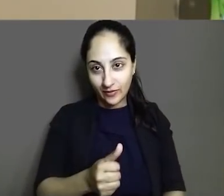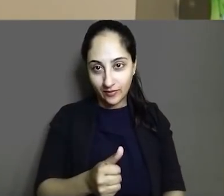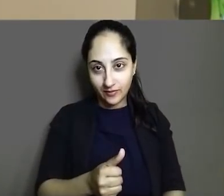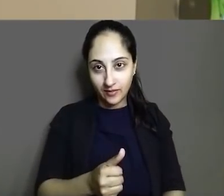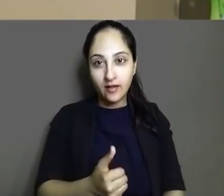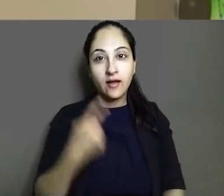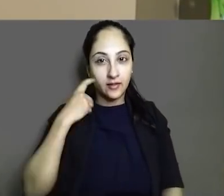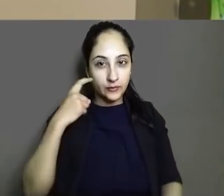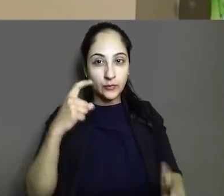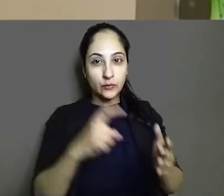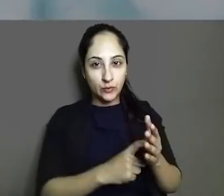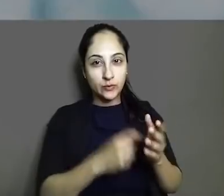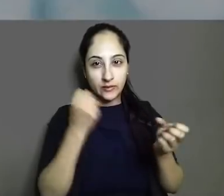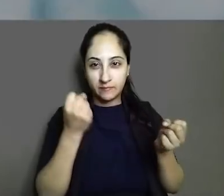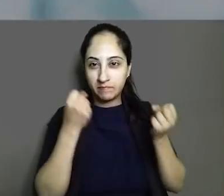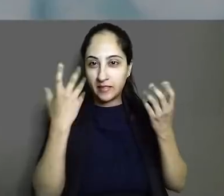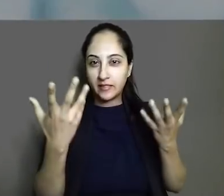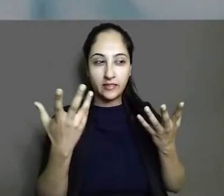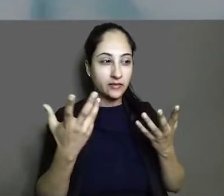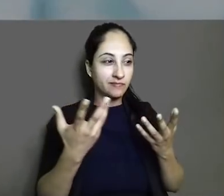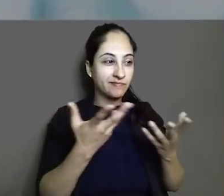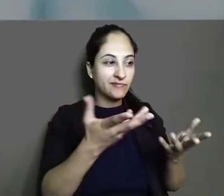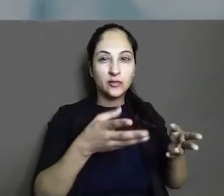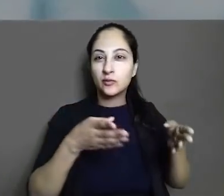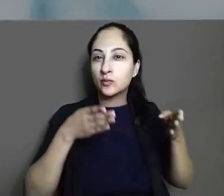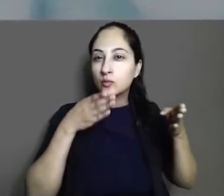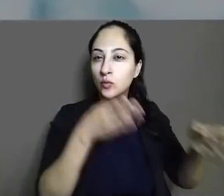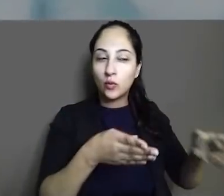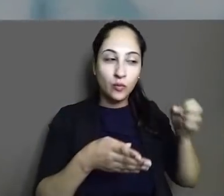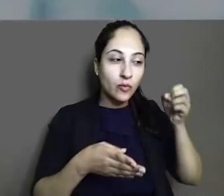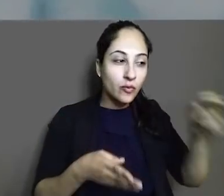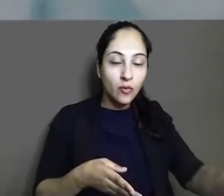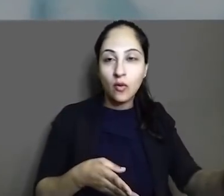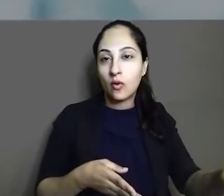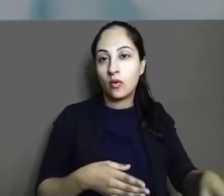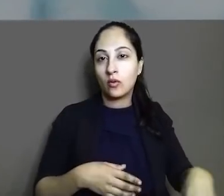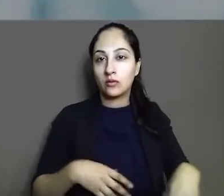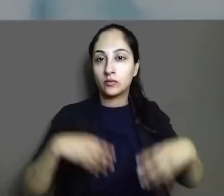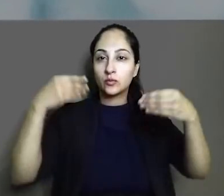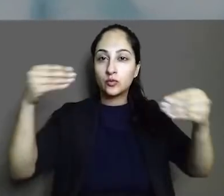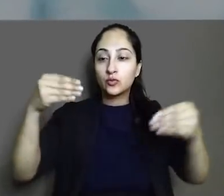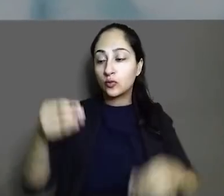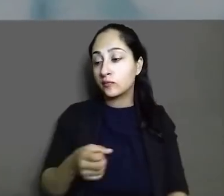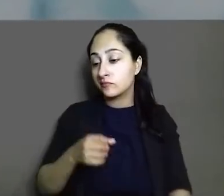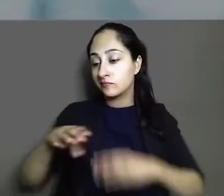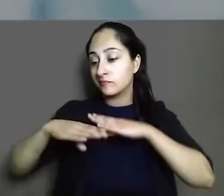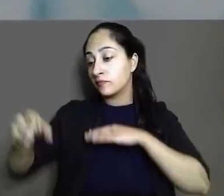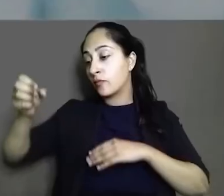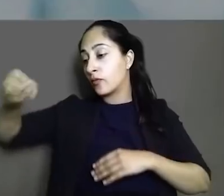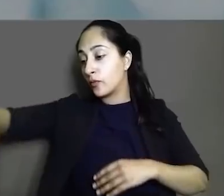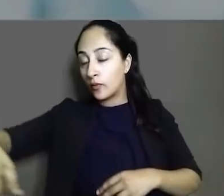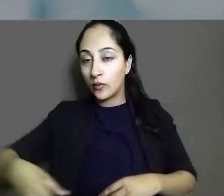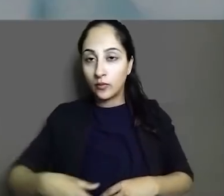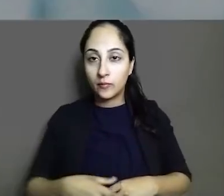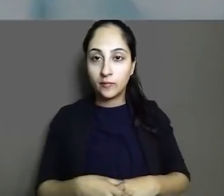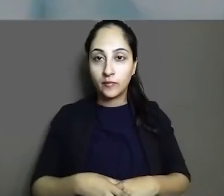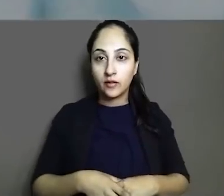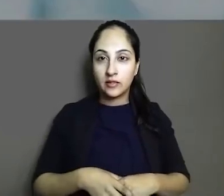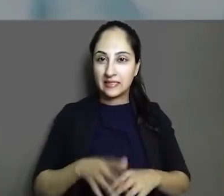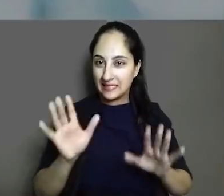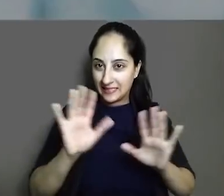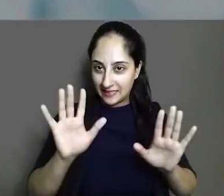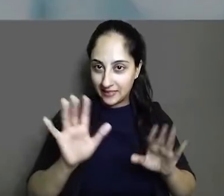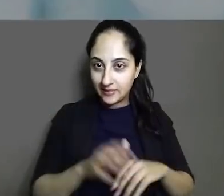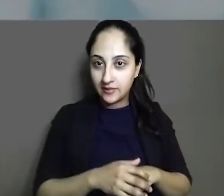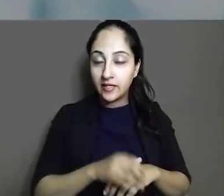regular basis. Perfect. Well, I want to thank you guys again for joining us. This is such an informative conversation.